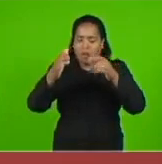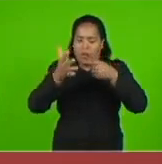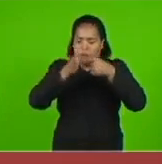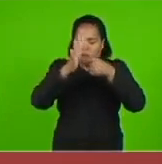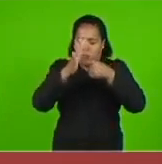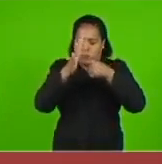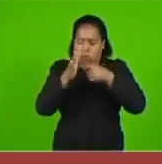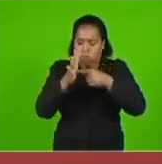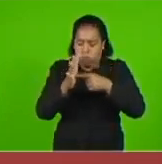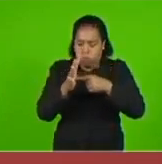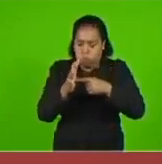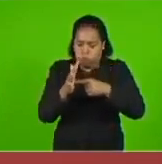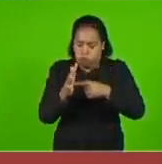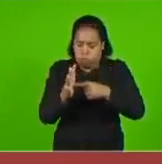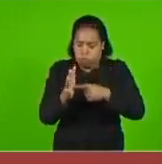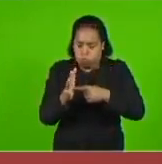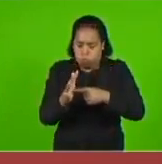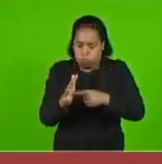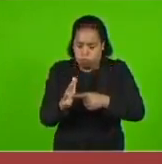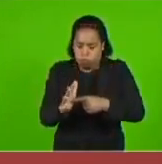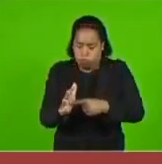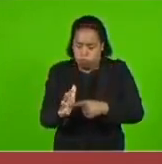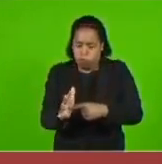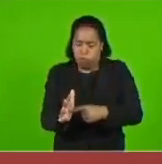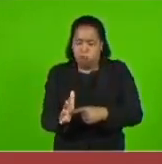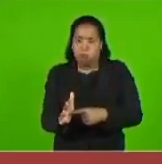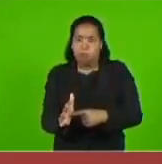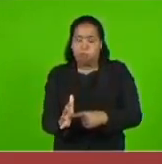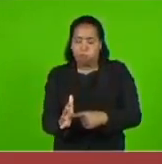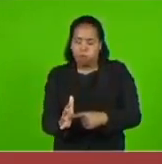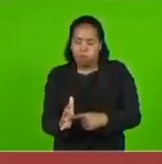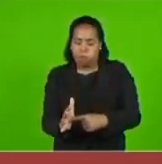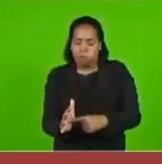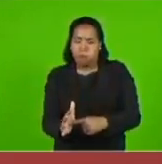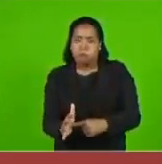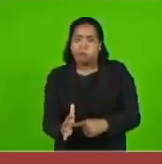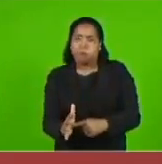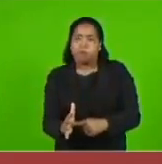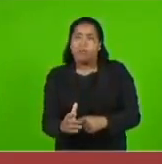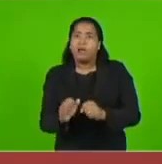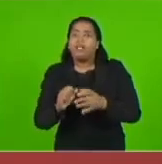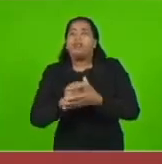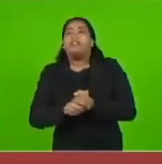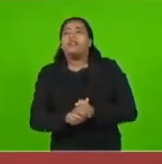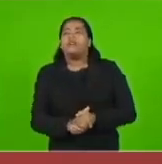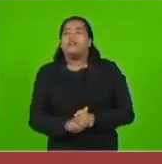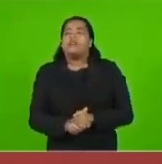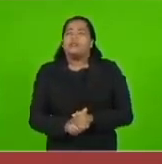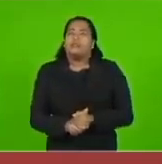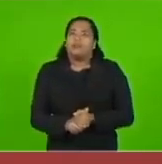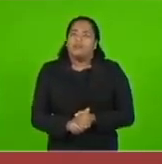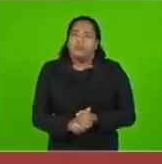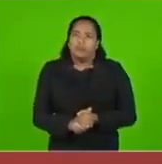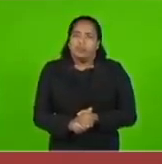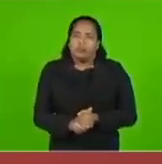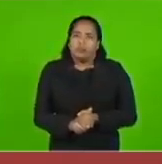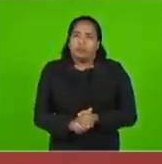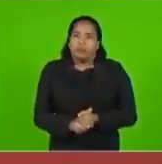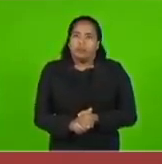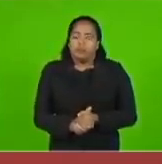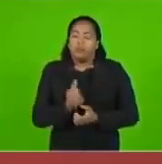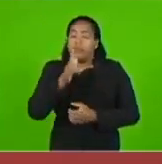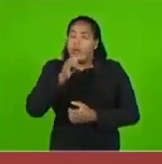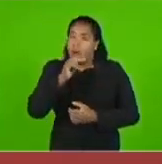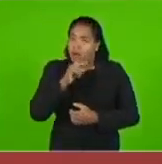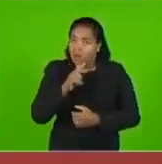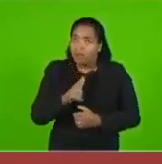the water that is coming down from Chernobyl, it's coming down. It will surely contaminate, what is the science is